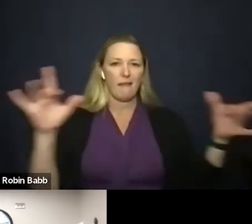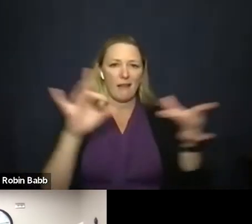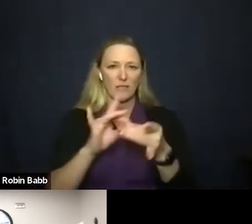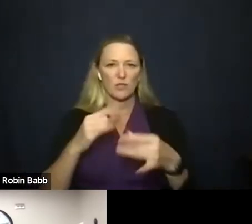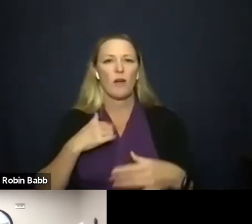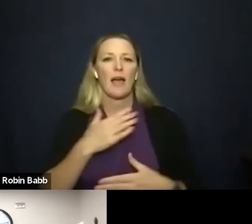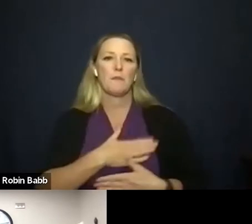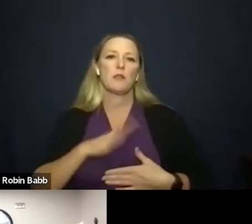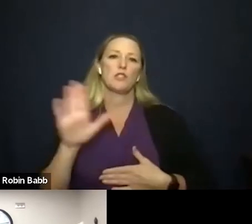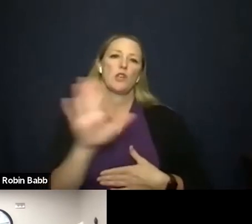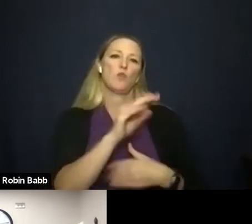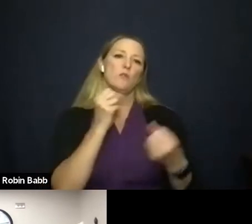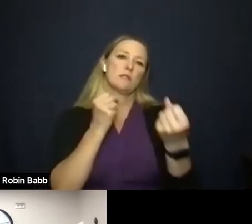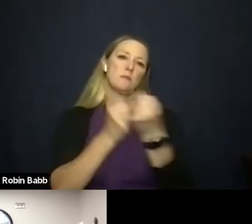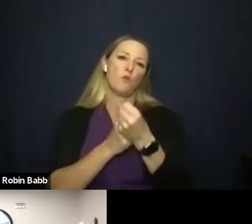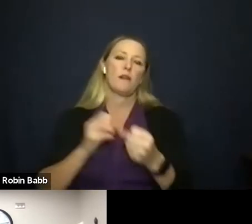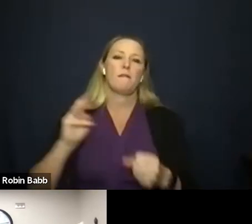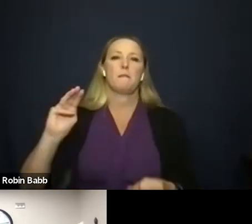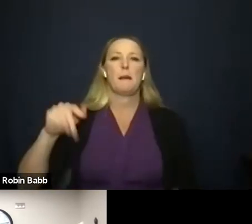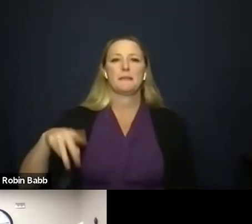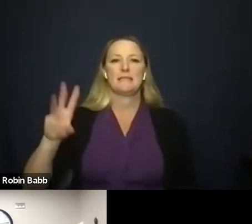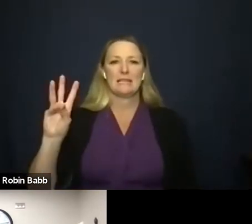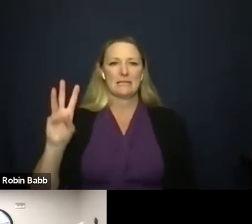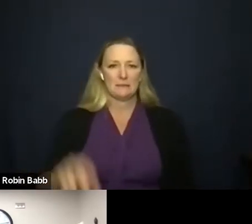six with the seven trustees